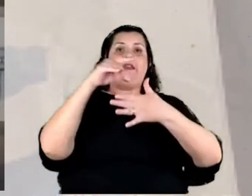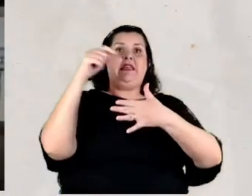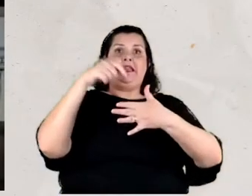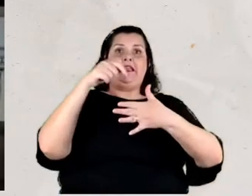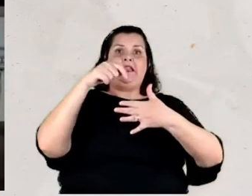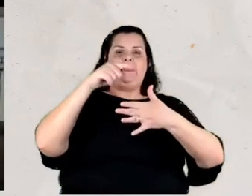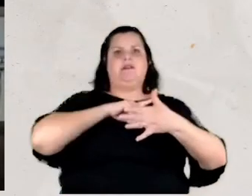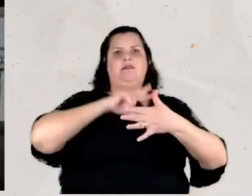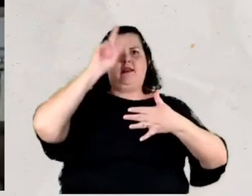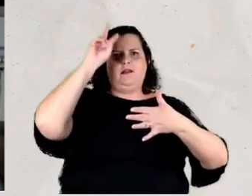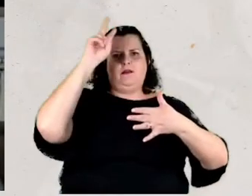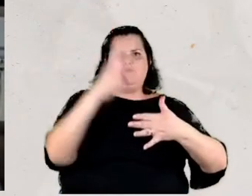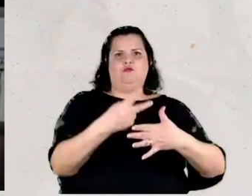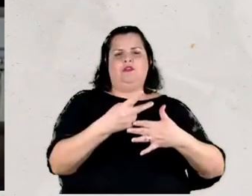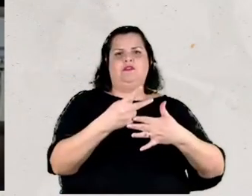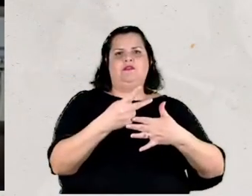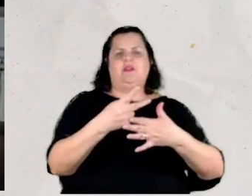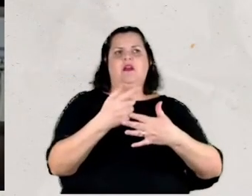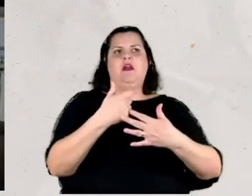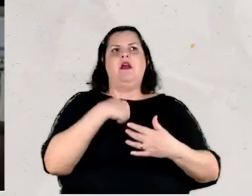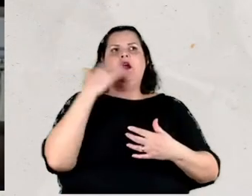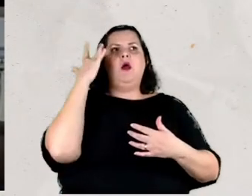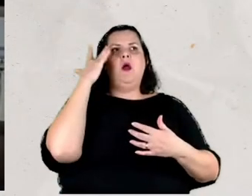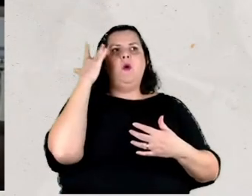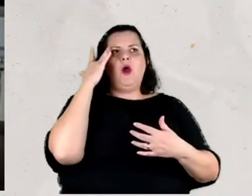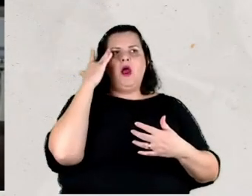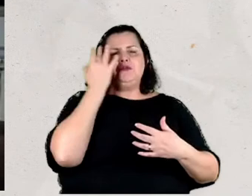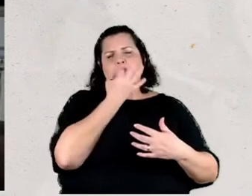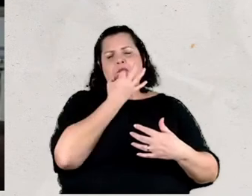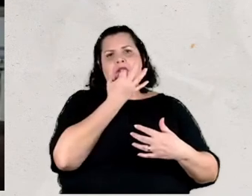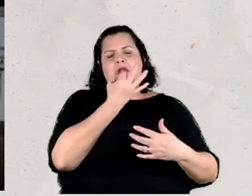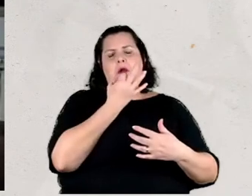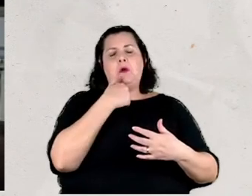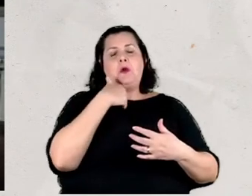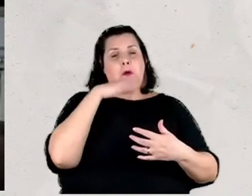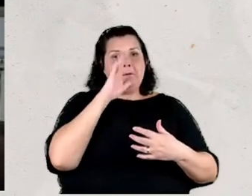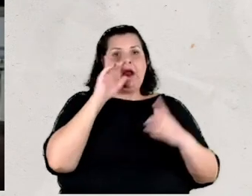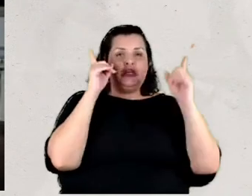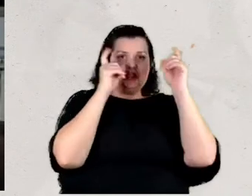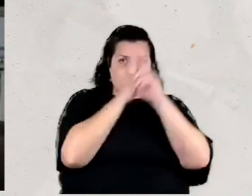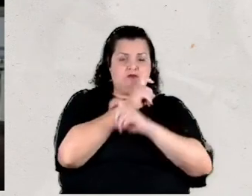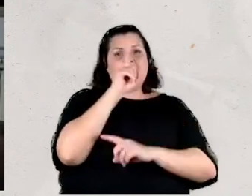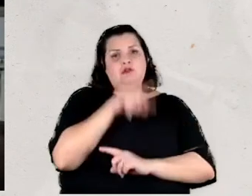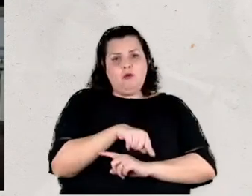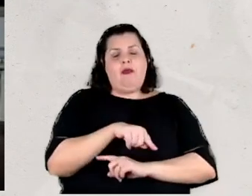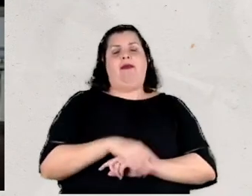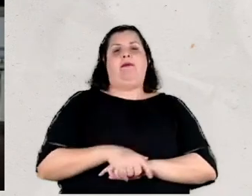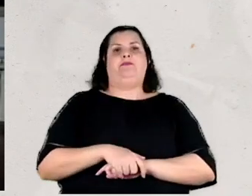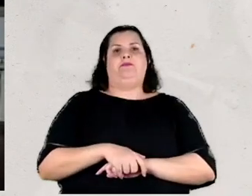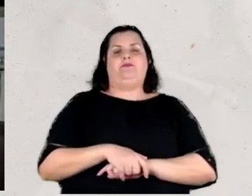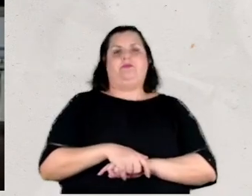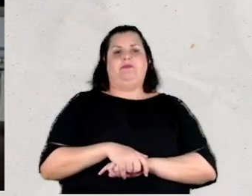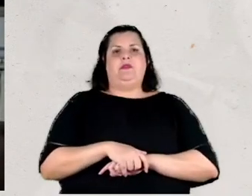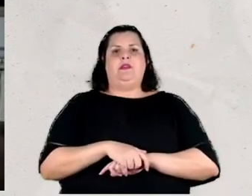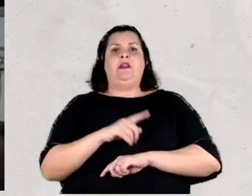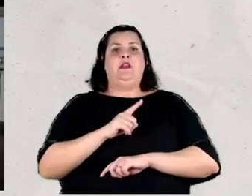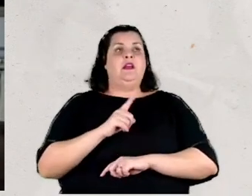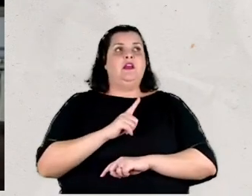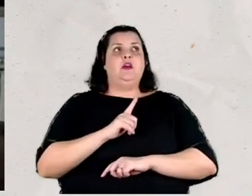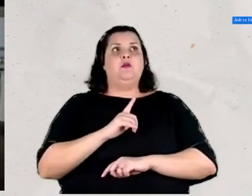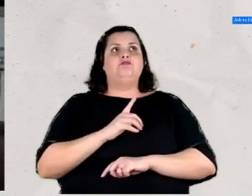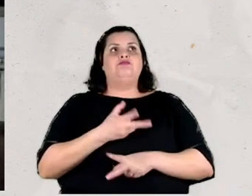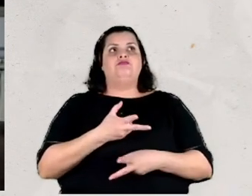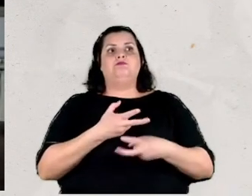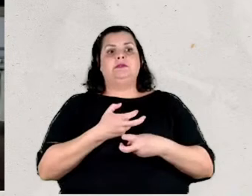far it's only created two very bad alternatives. There's either the Palestinian Authority, which